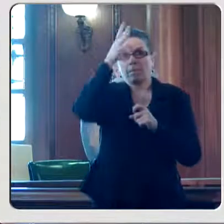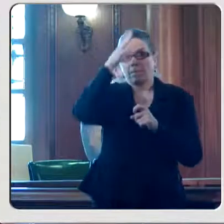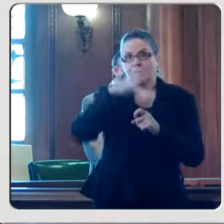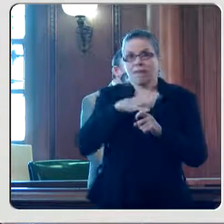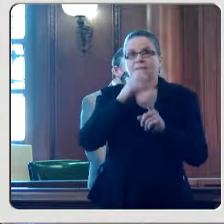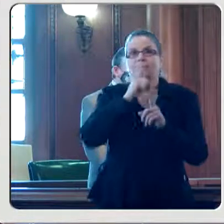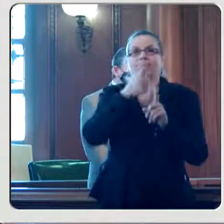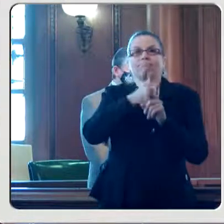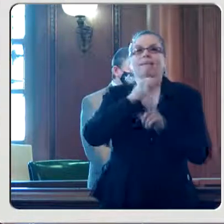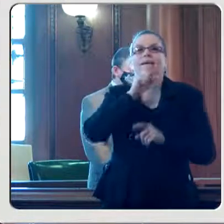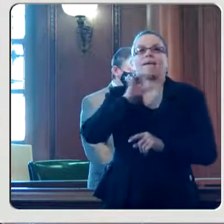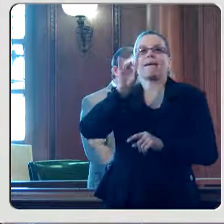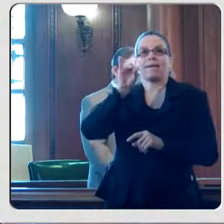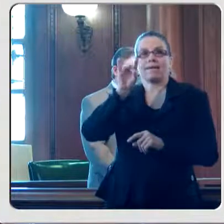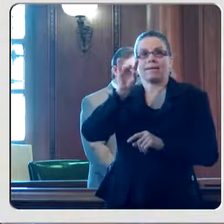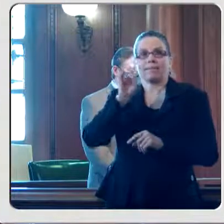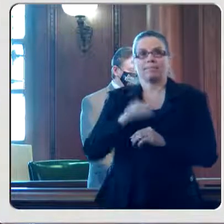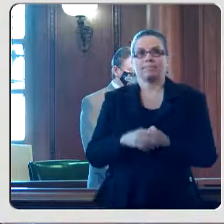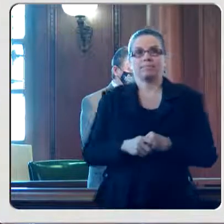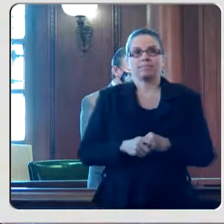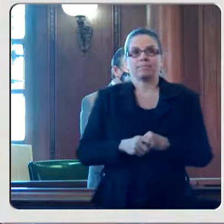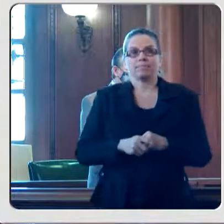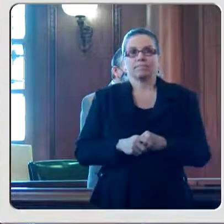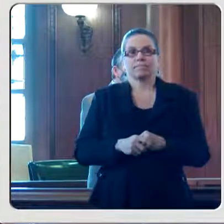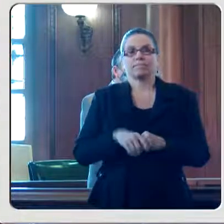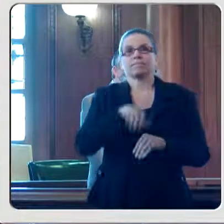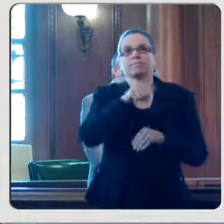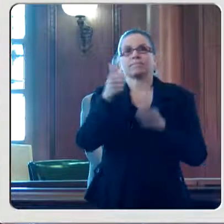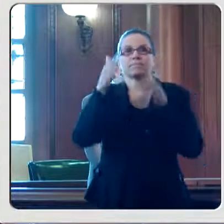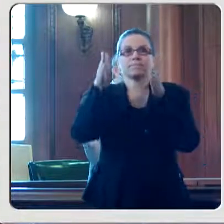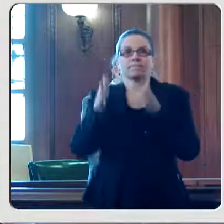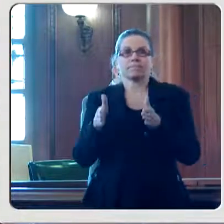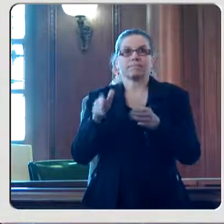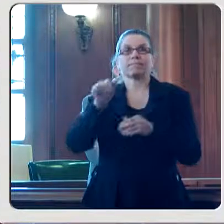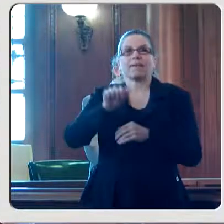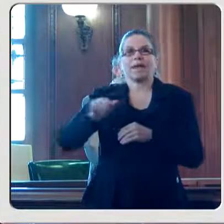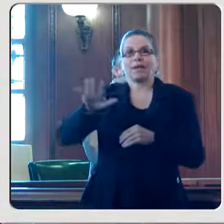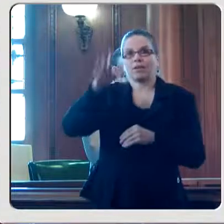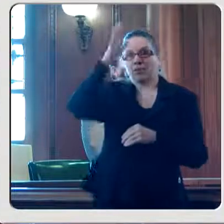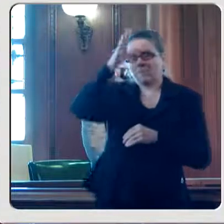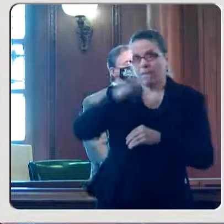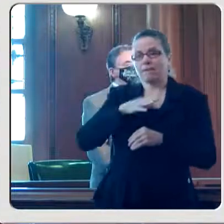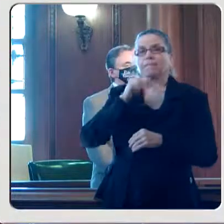a 63-year-old Asian male, a